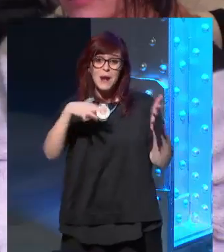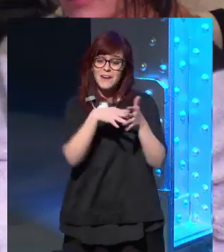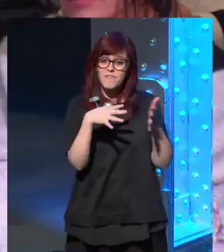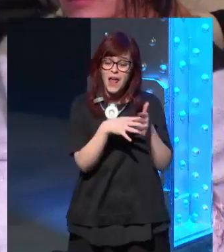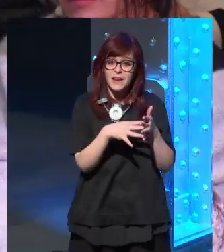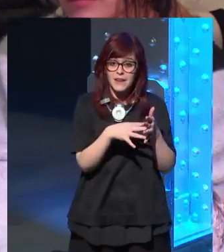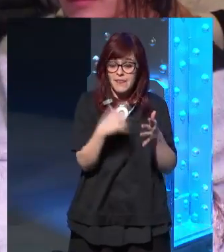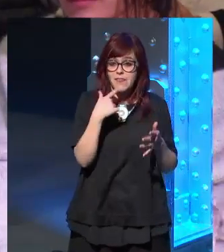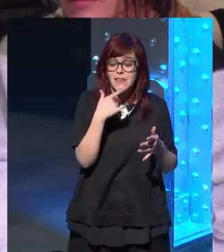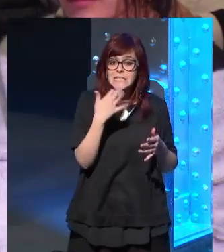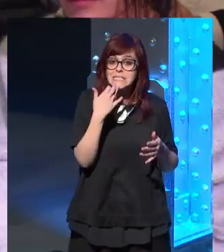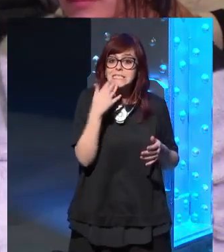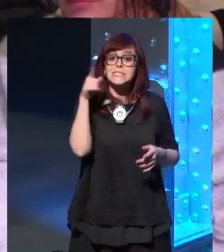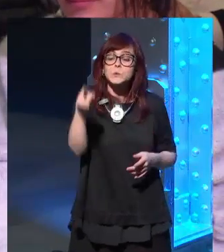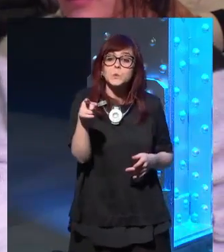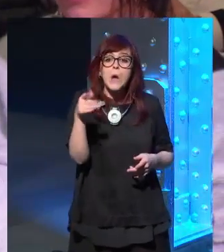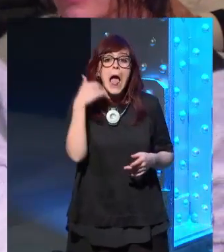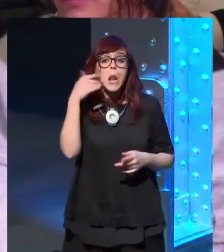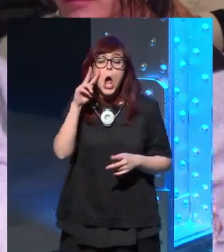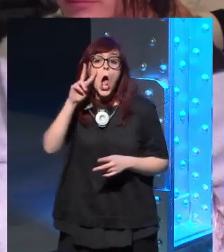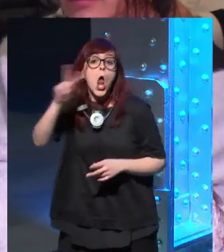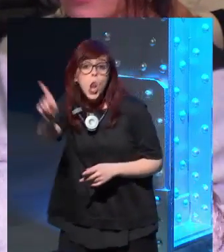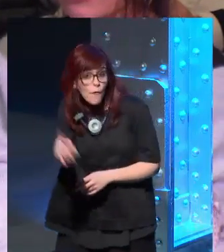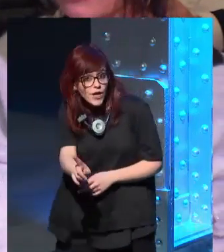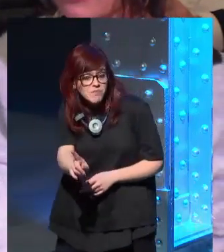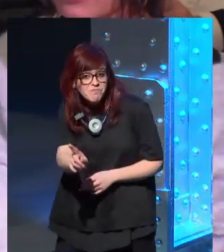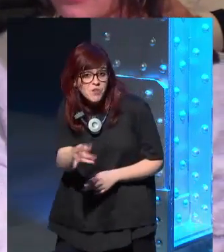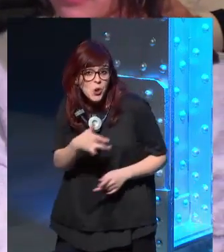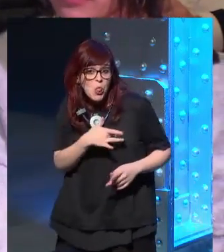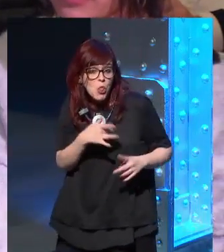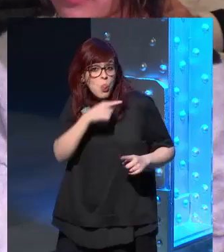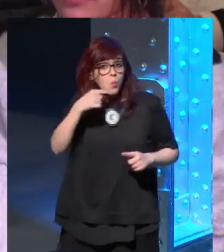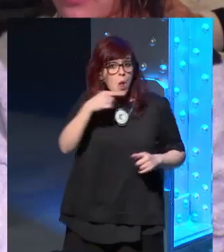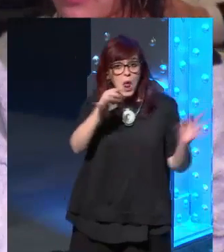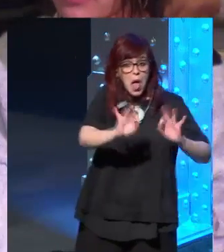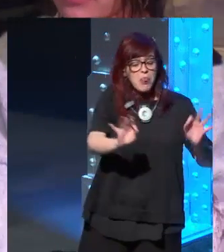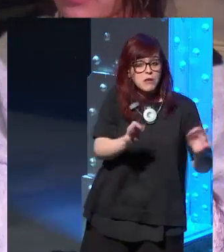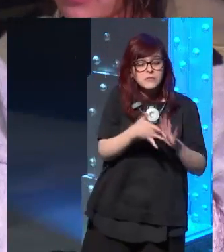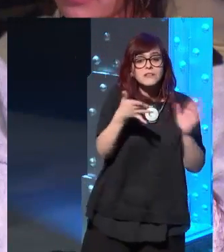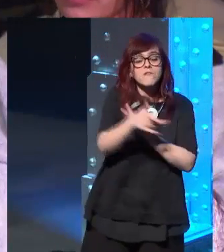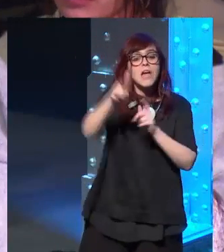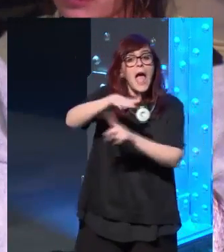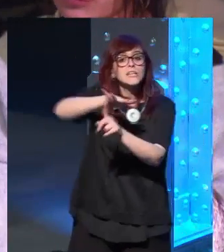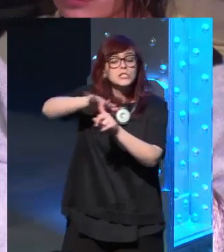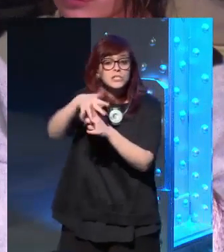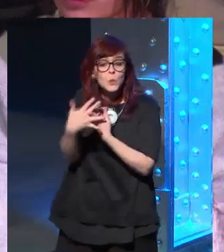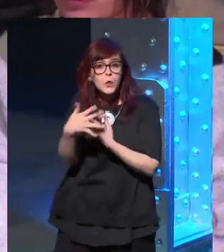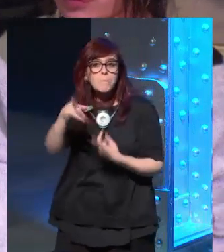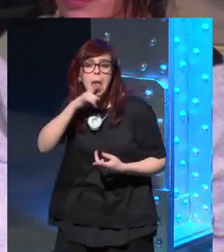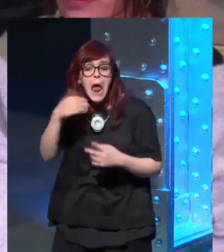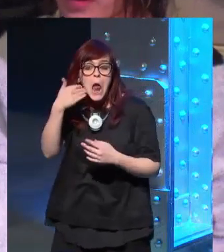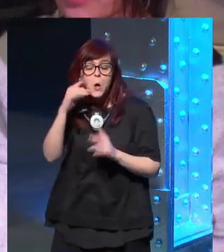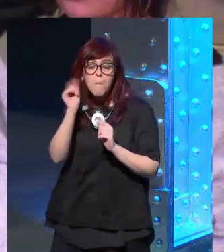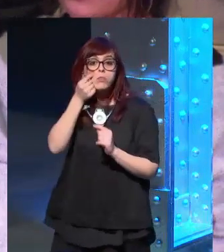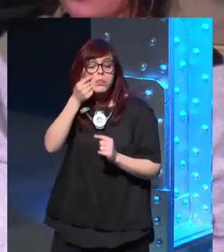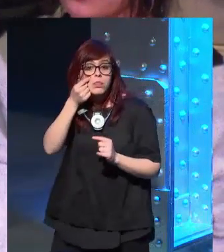in Spain that says, if you don't see anything, your heart doesn't feel any pain. So if you don't see the bad things, you don't feel